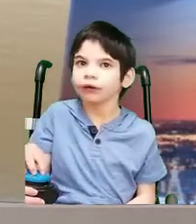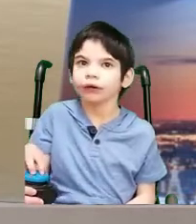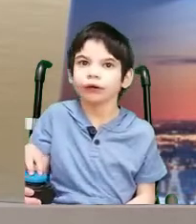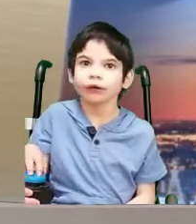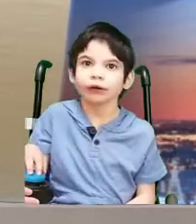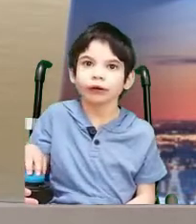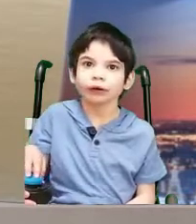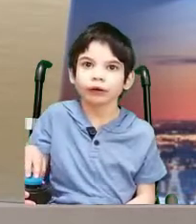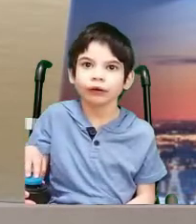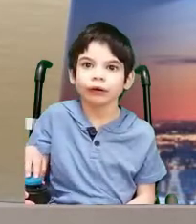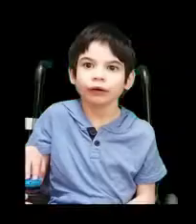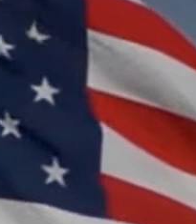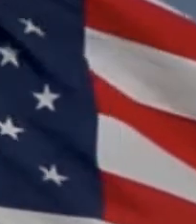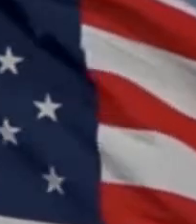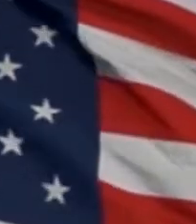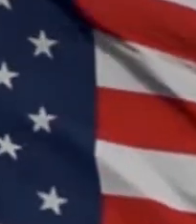Please stand for the Pledge of Allegiance.